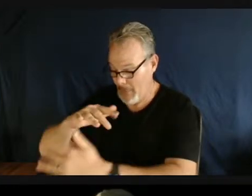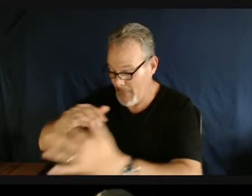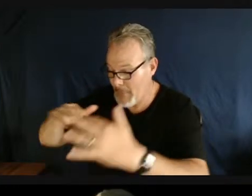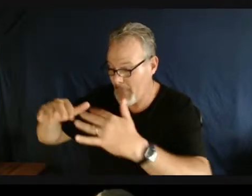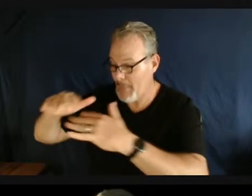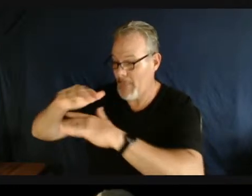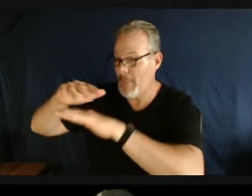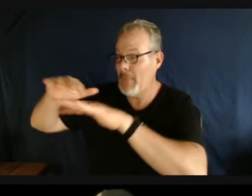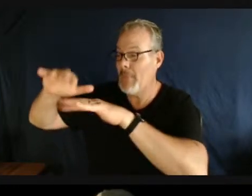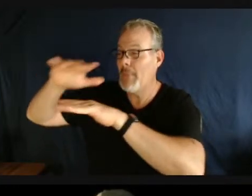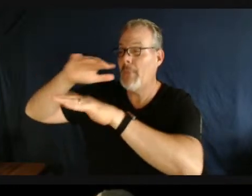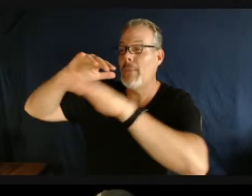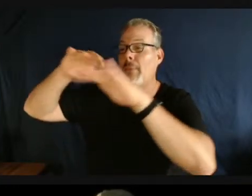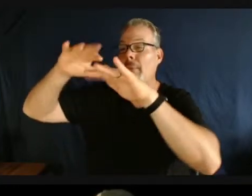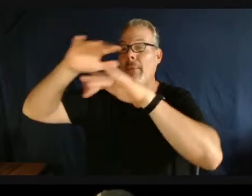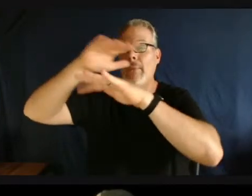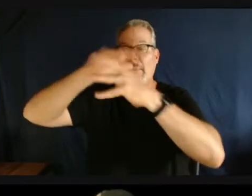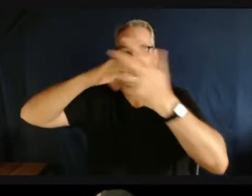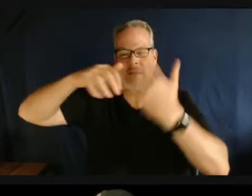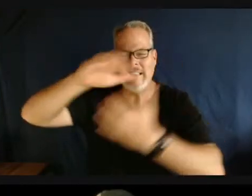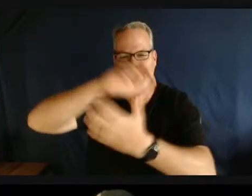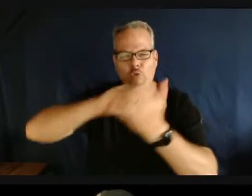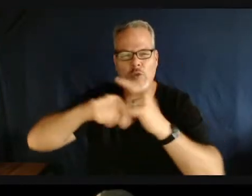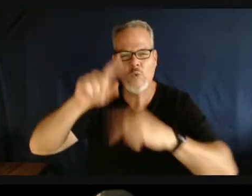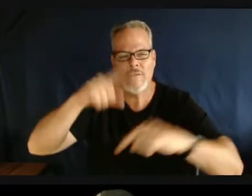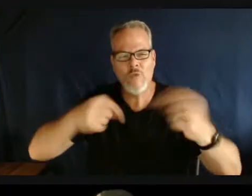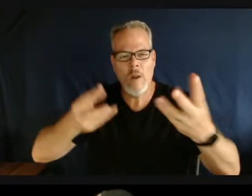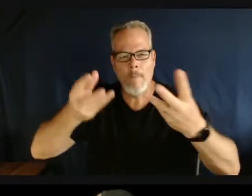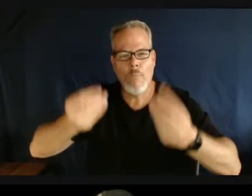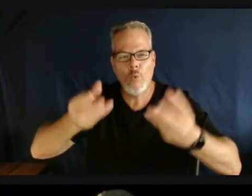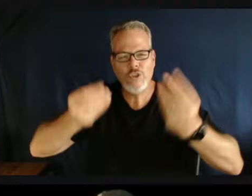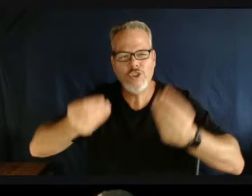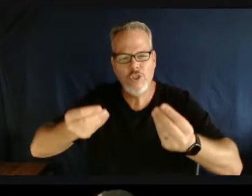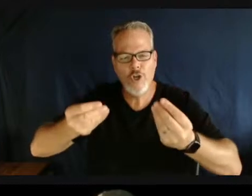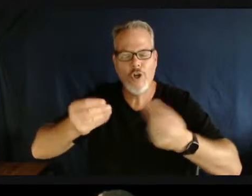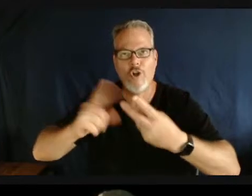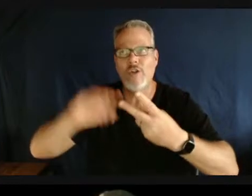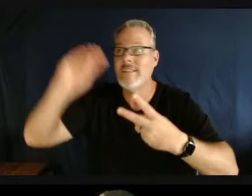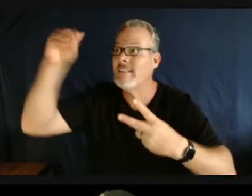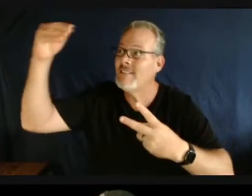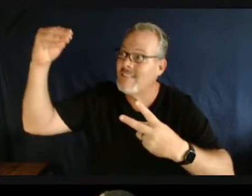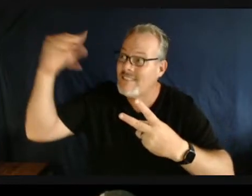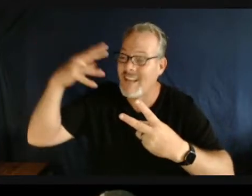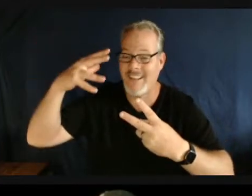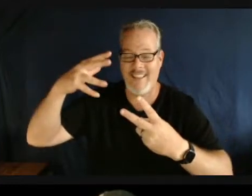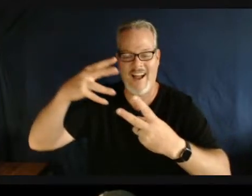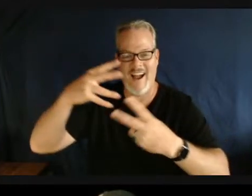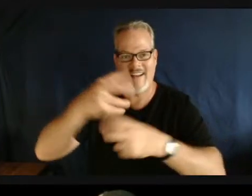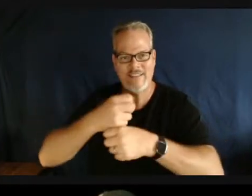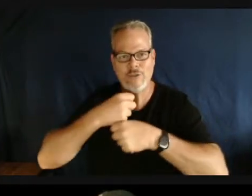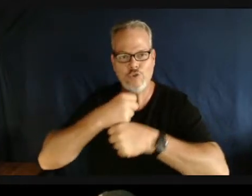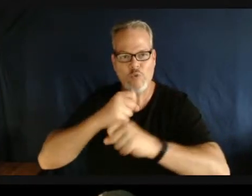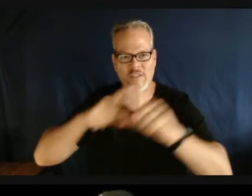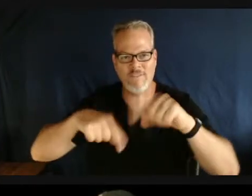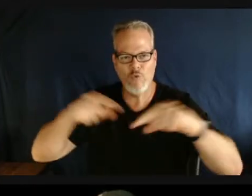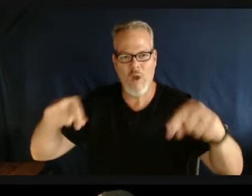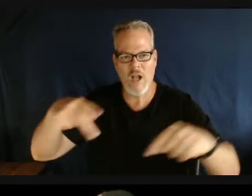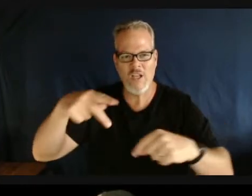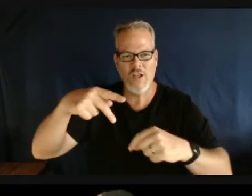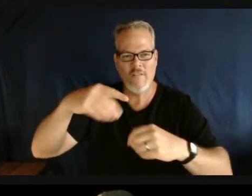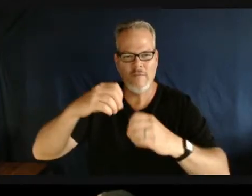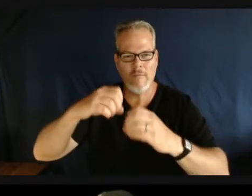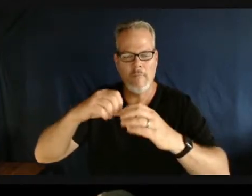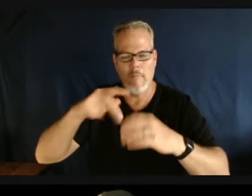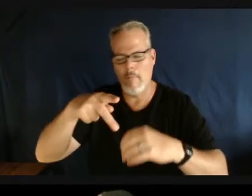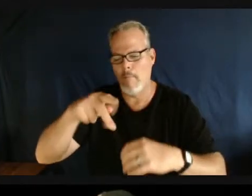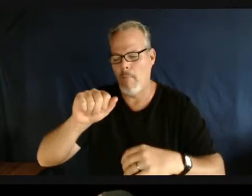through the atmosphere, interacts with the moisture in the atmosphere, the sunlight, and creates particles that are sulfates.